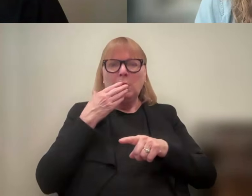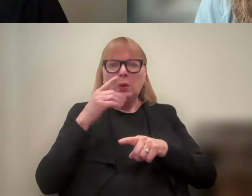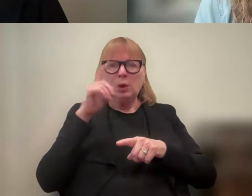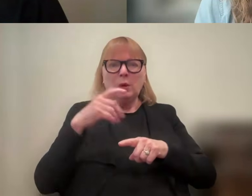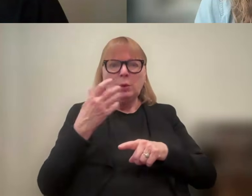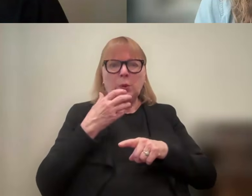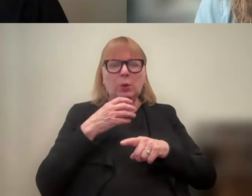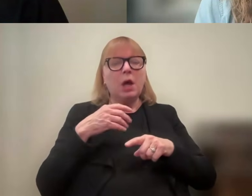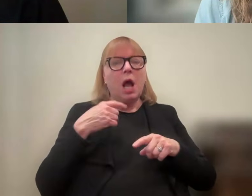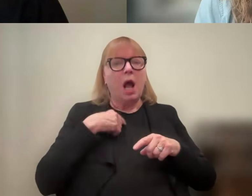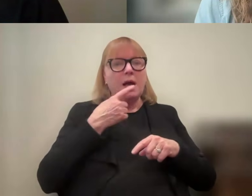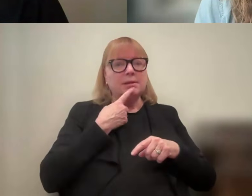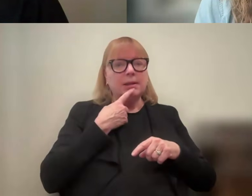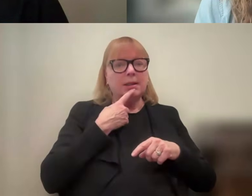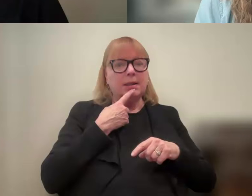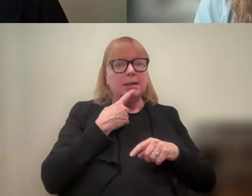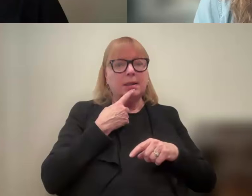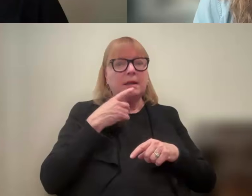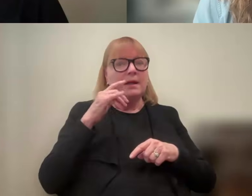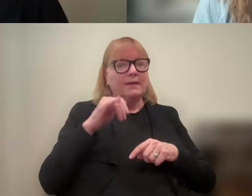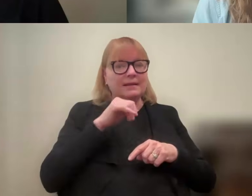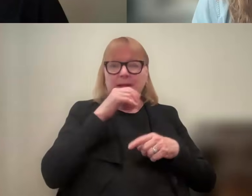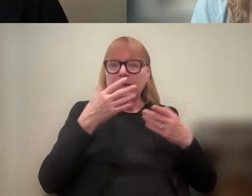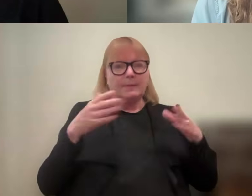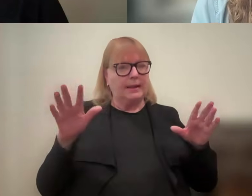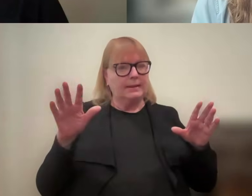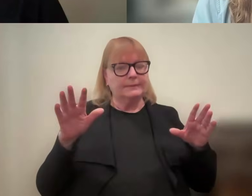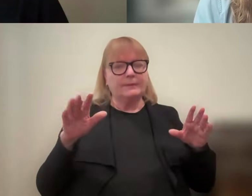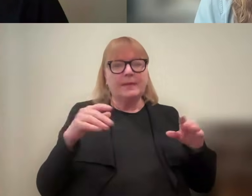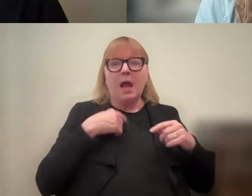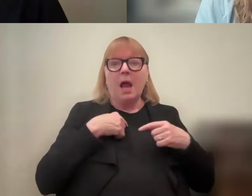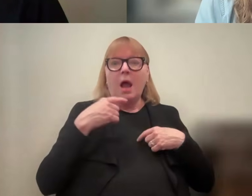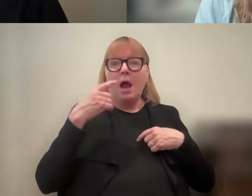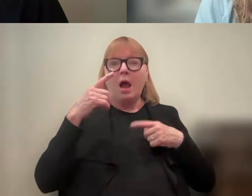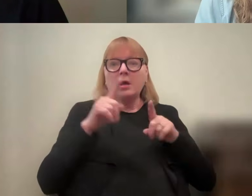question. I would say it is incomplete. I also think that